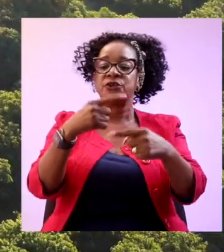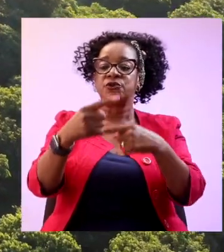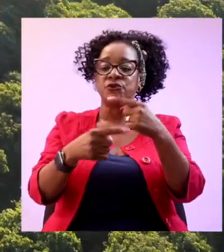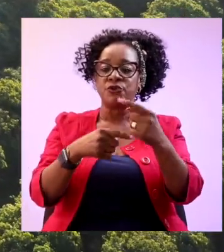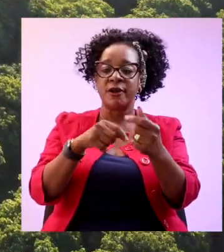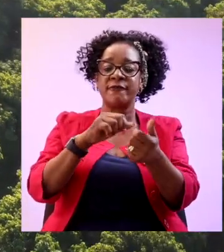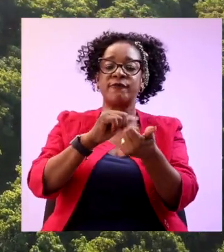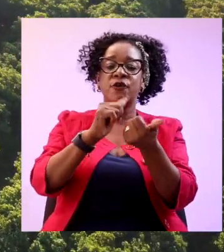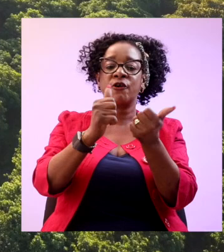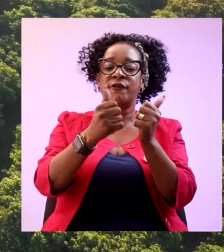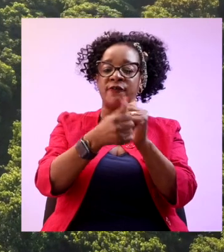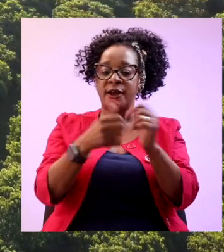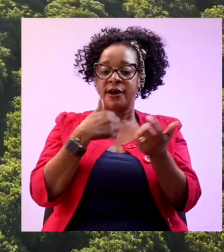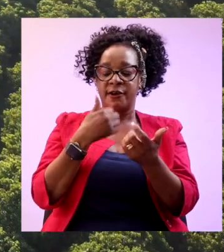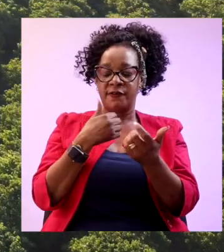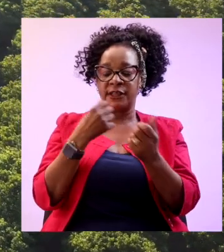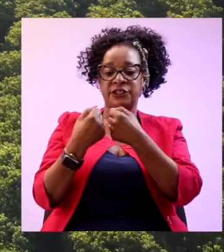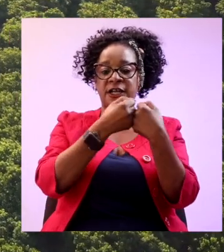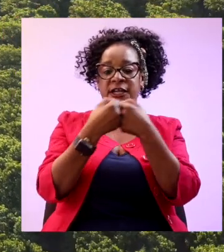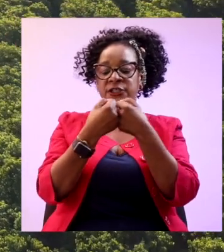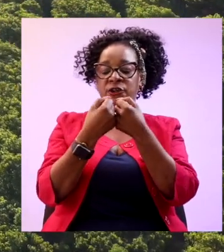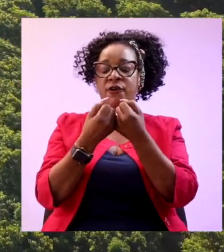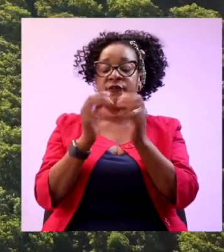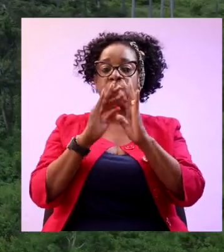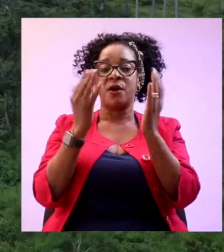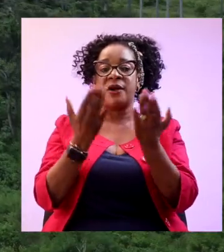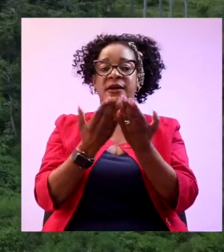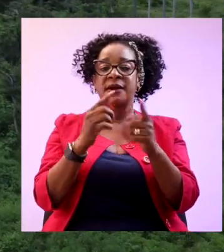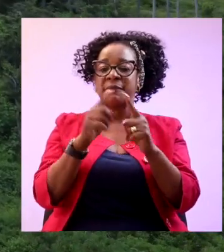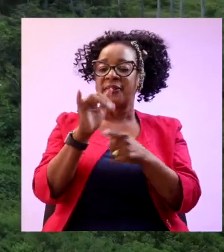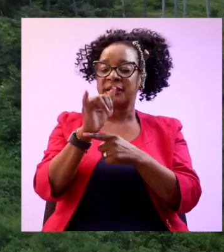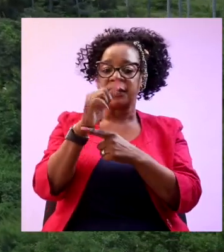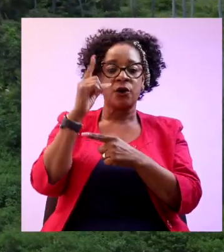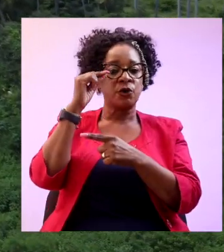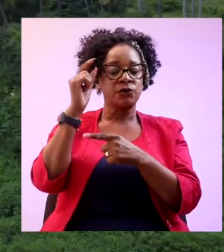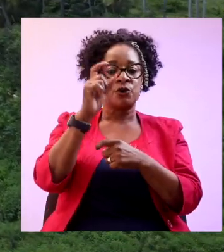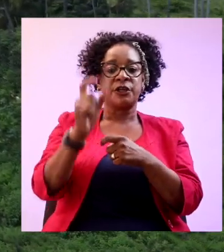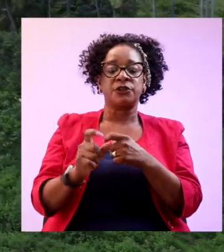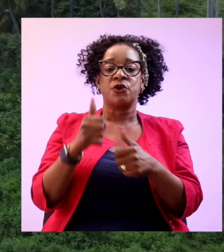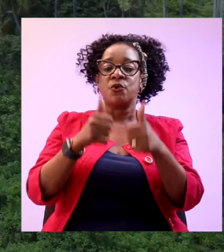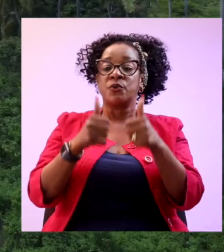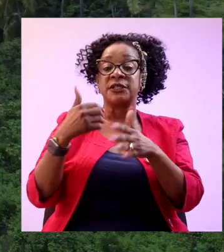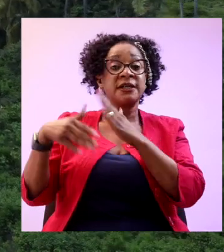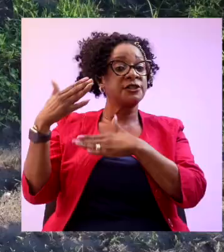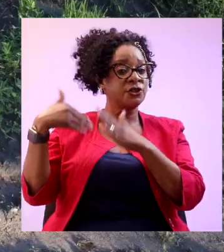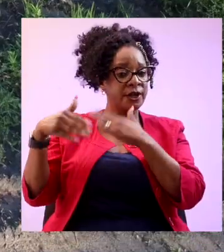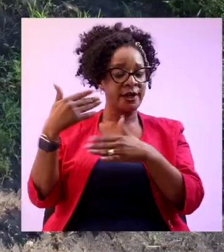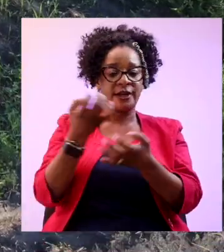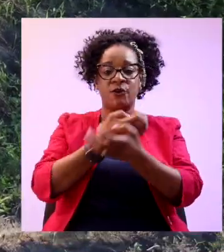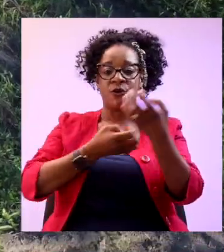evolve and meet the challenges of the modern world, it remains a symbol of the coastal region's rich history and